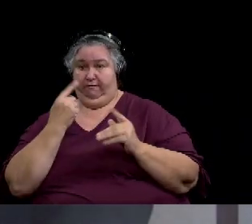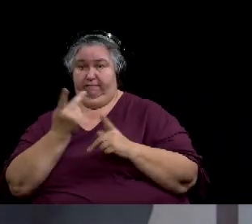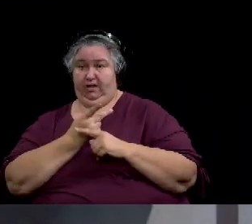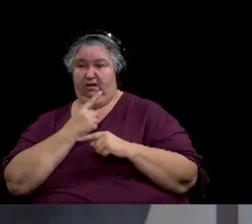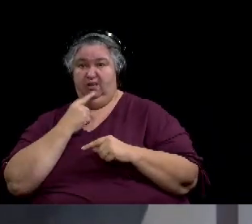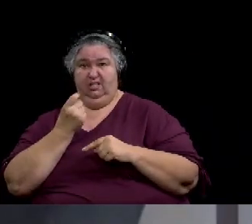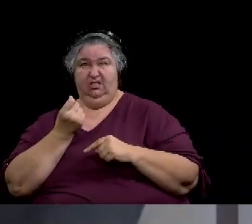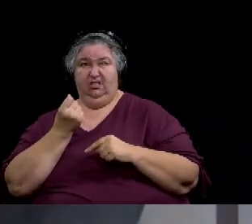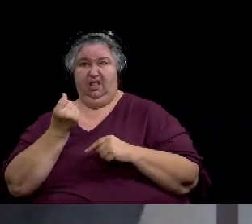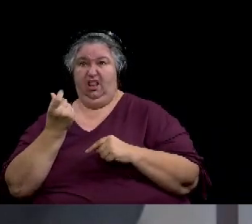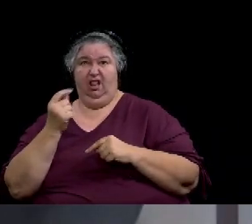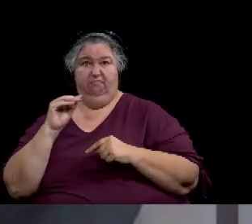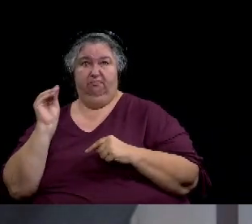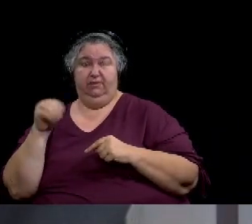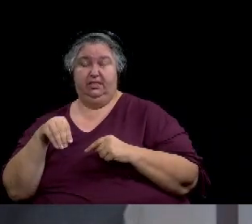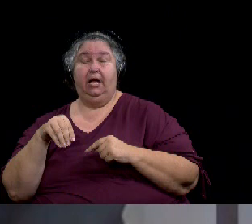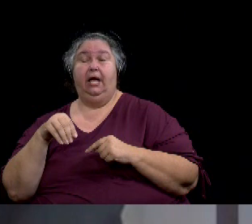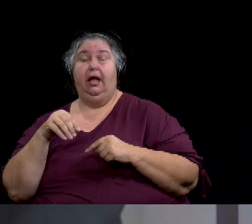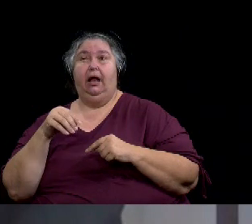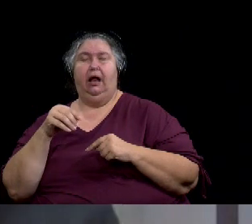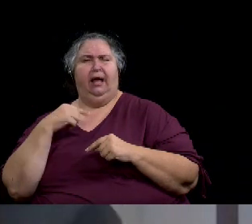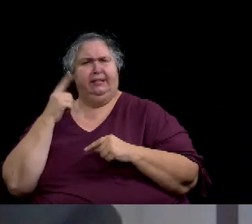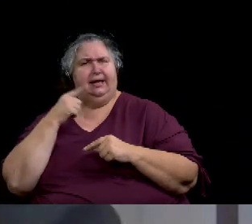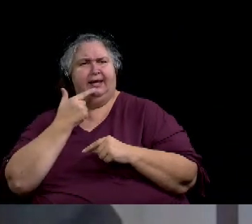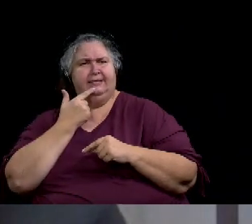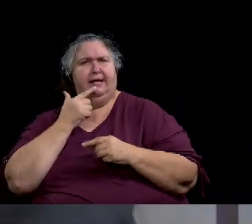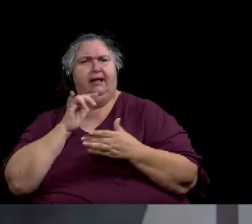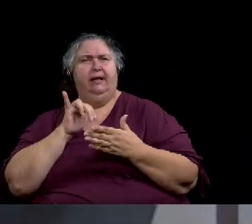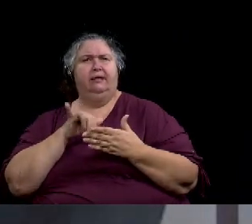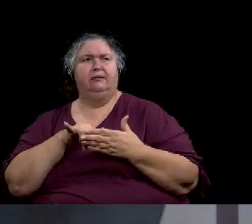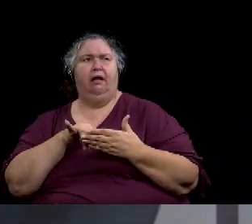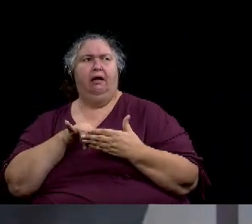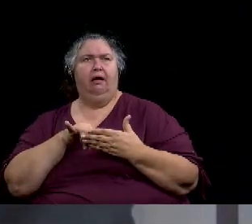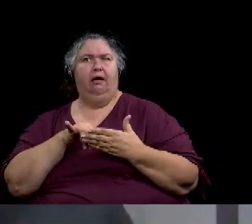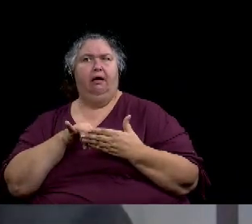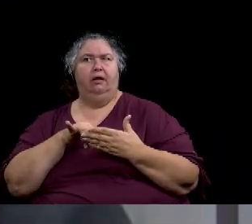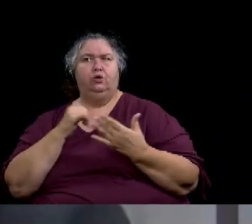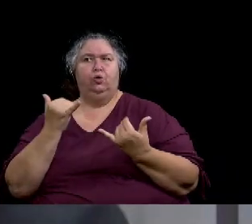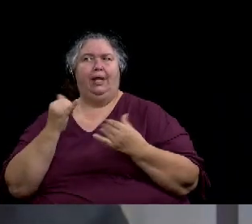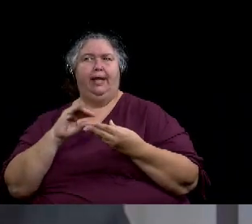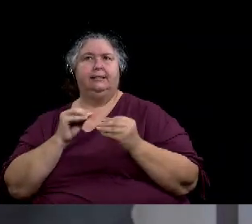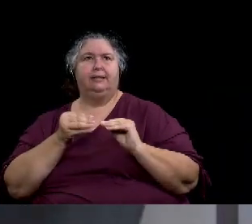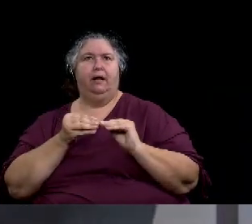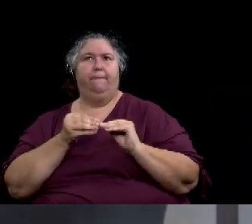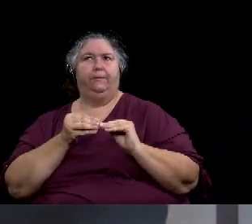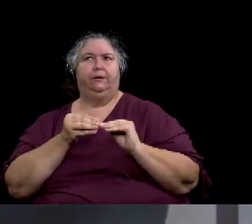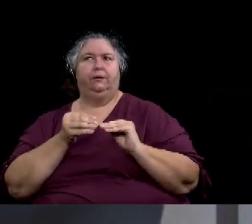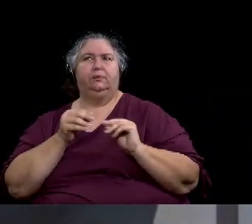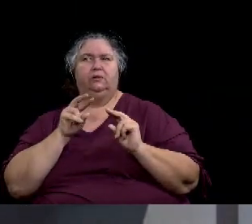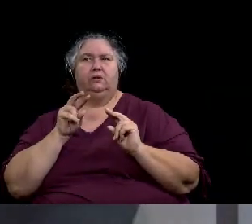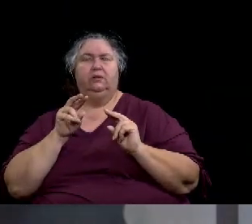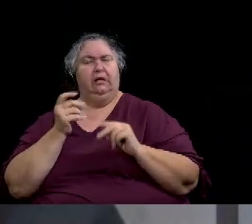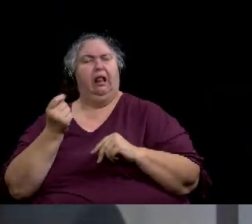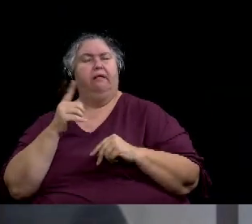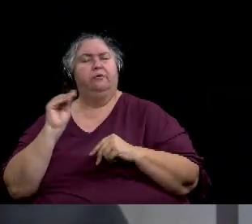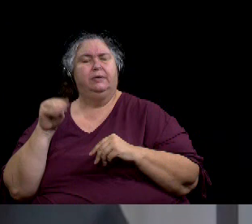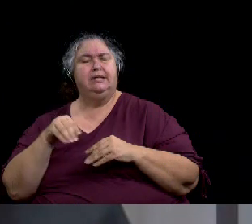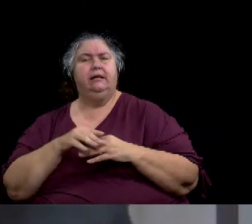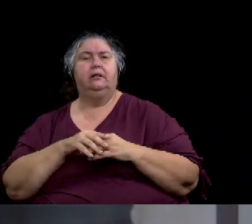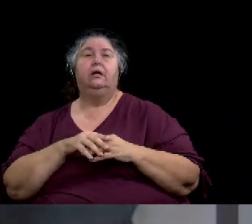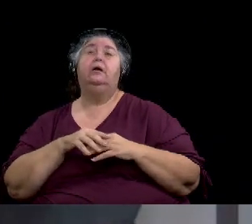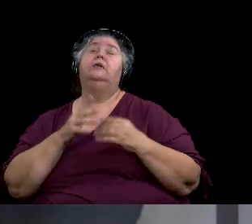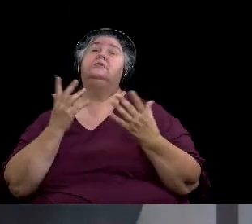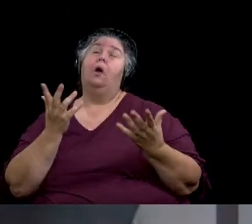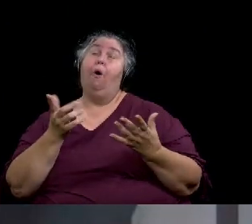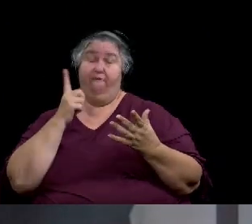than that. In fact, I think I said a while ago that today's numbers look like they're about 11%.